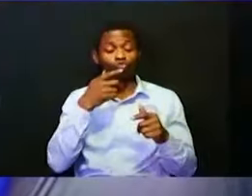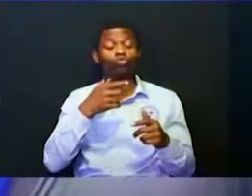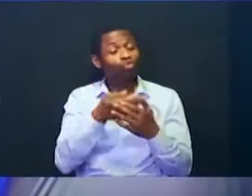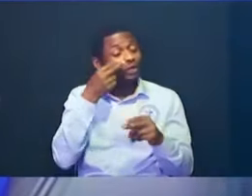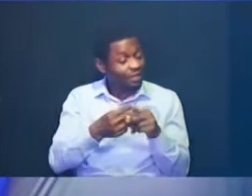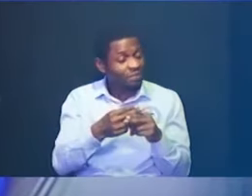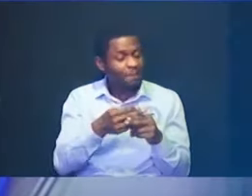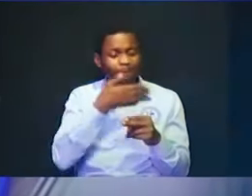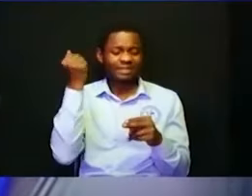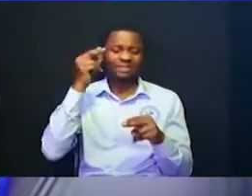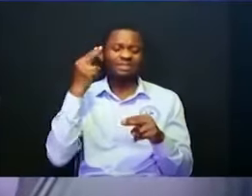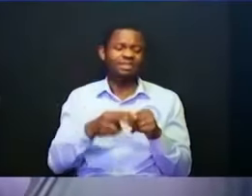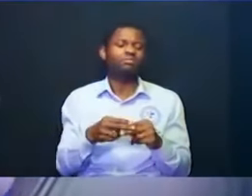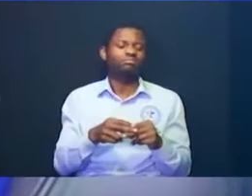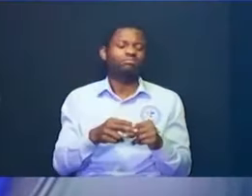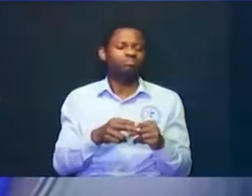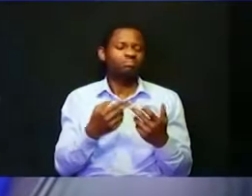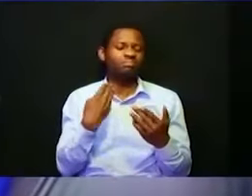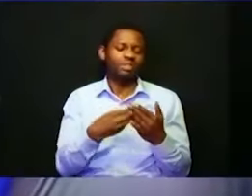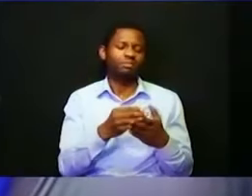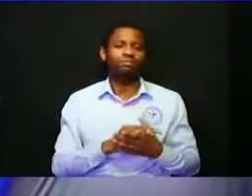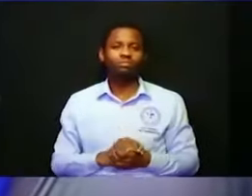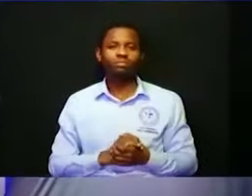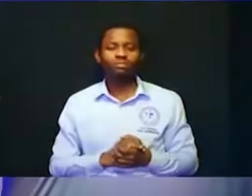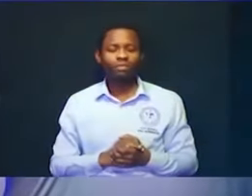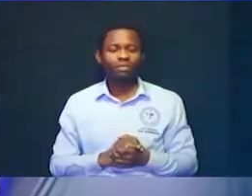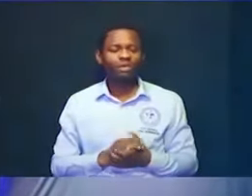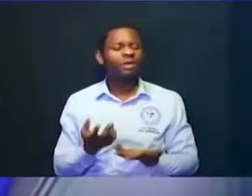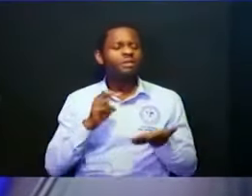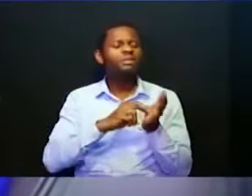positions, than titles. When I mean a good name purchasing